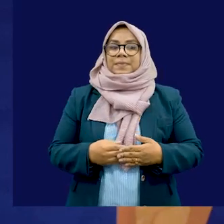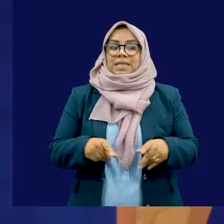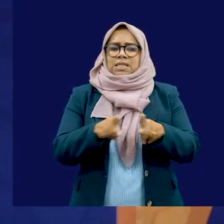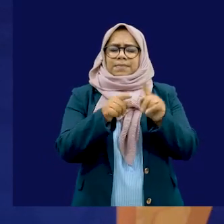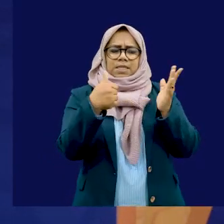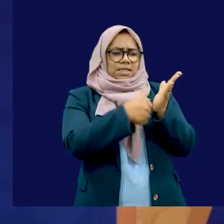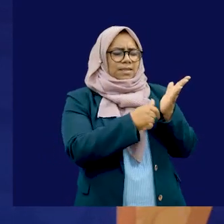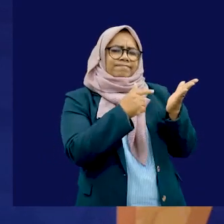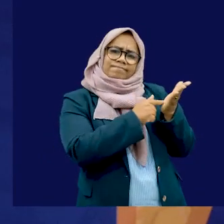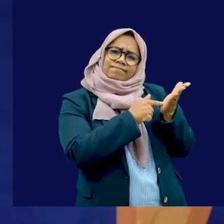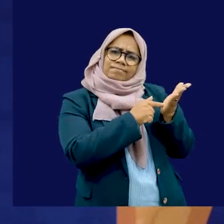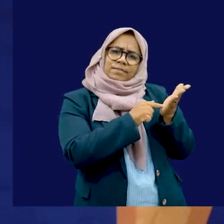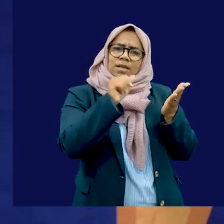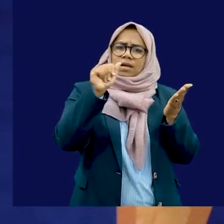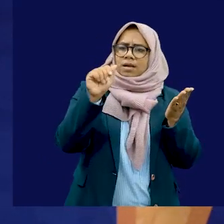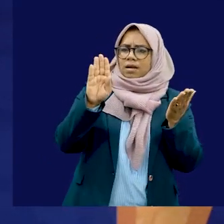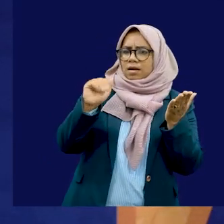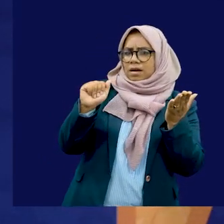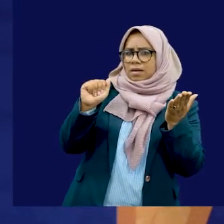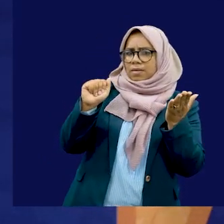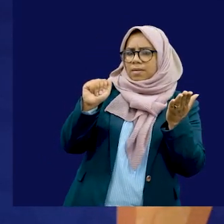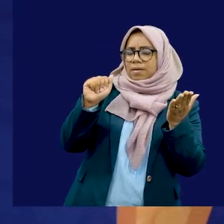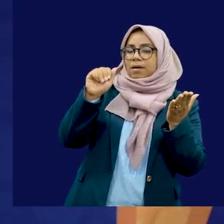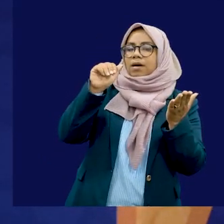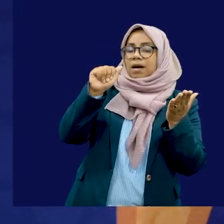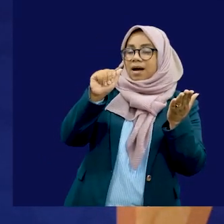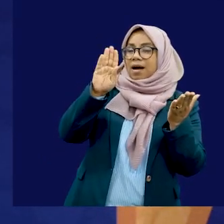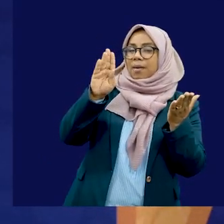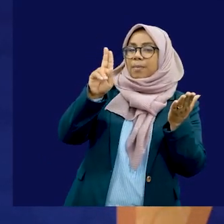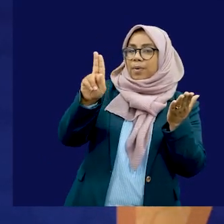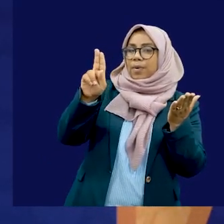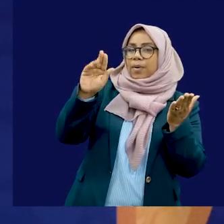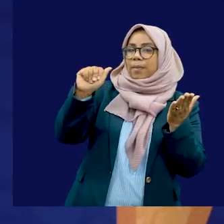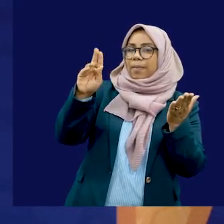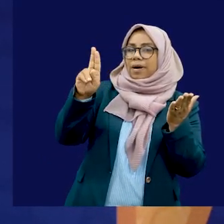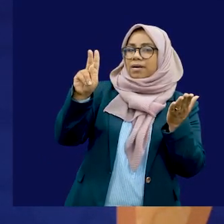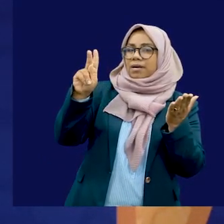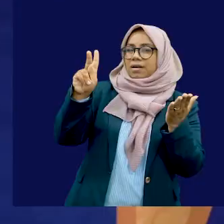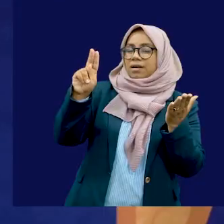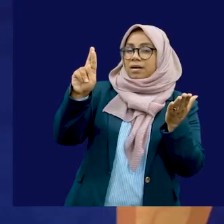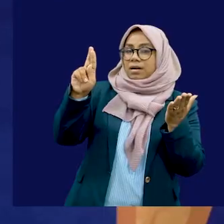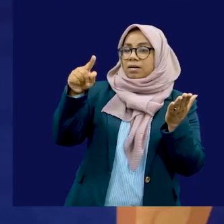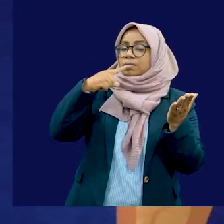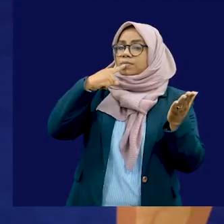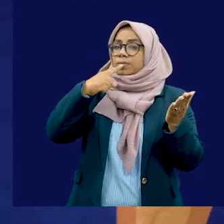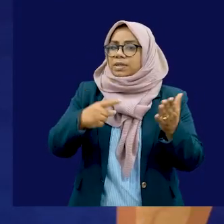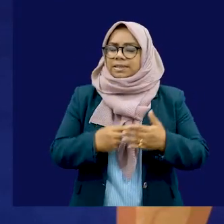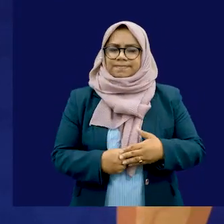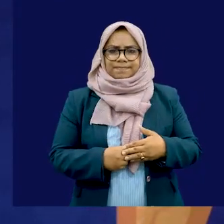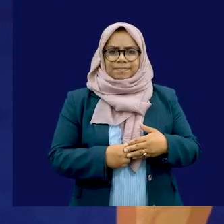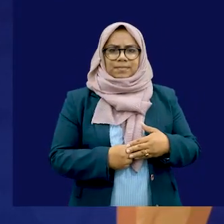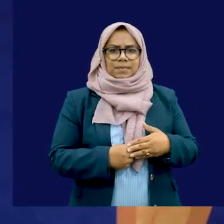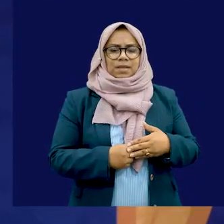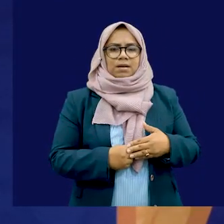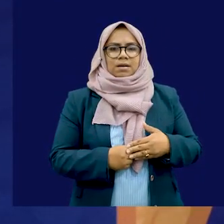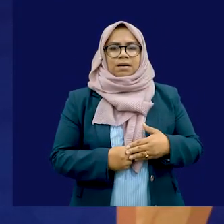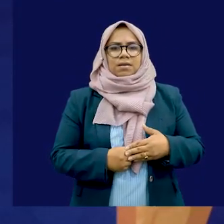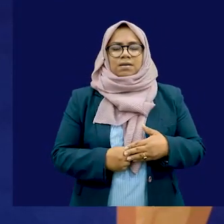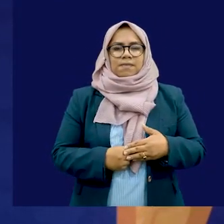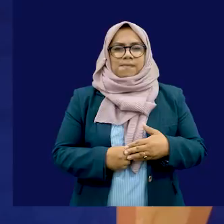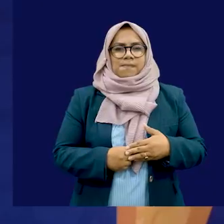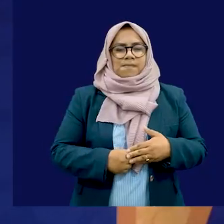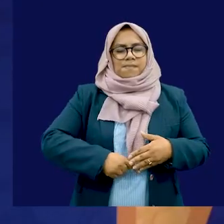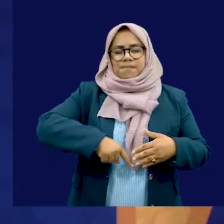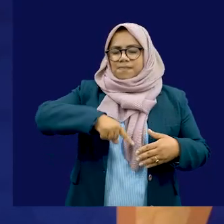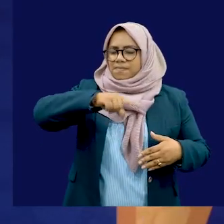In the letter, Abu Bakr radiallahu anhu said, "In the name of Allah, the most gracious, the most merciful, this